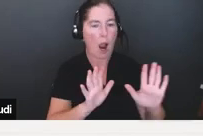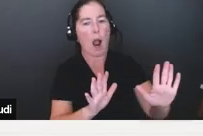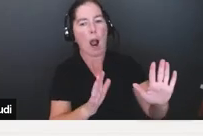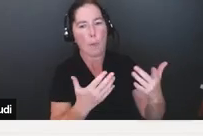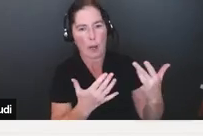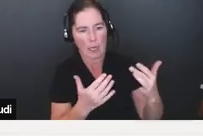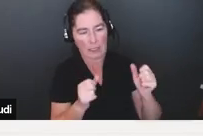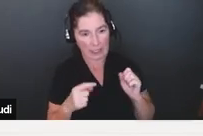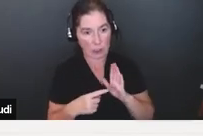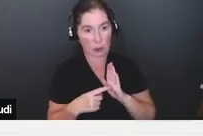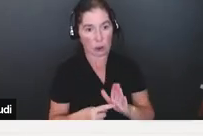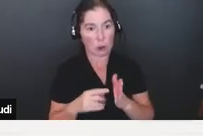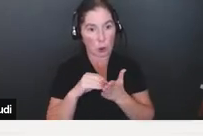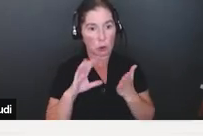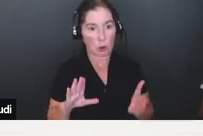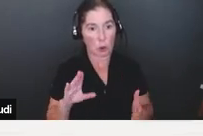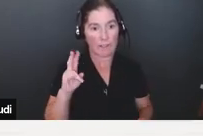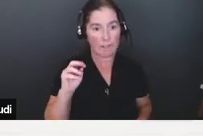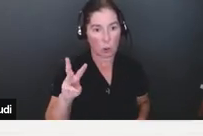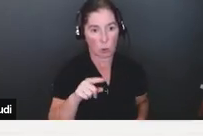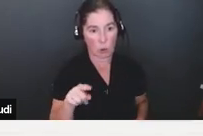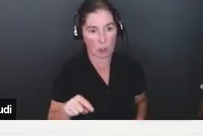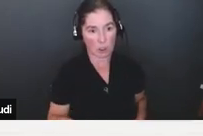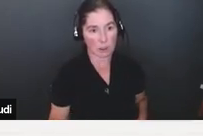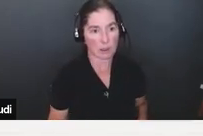far, could you show the student view really quick? Yeah.